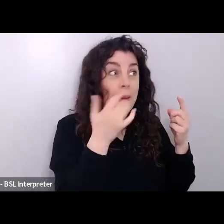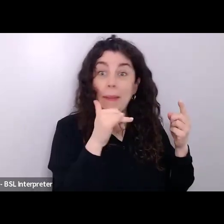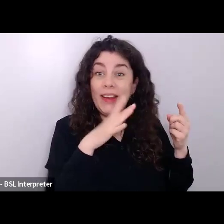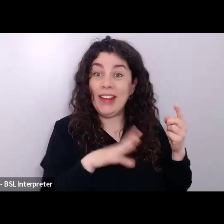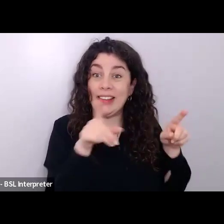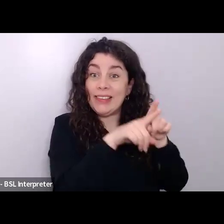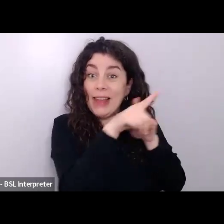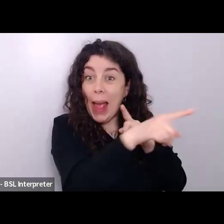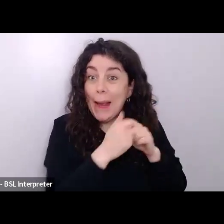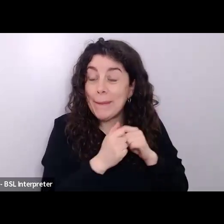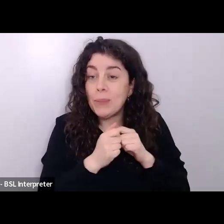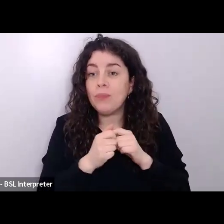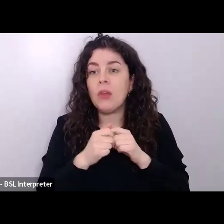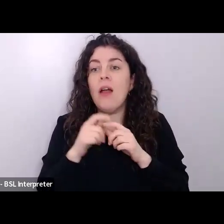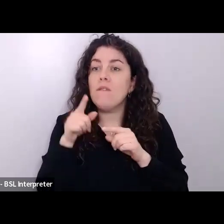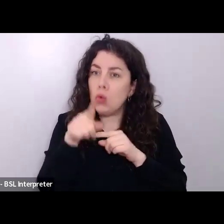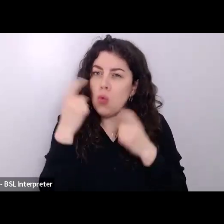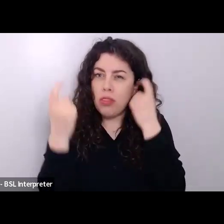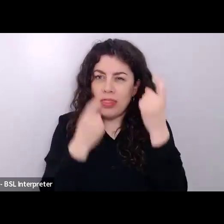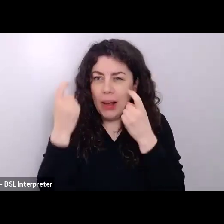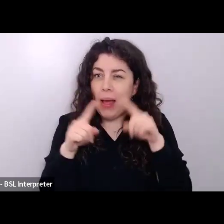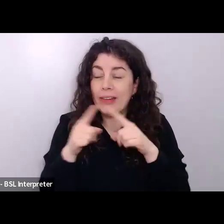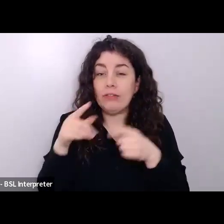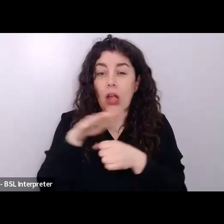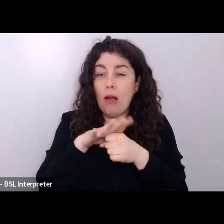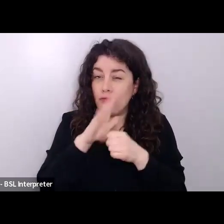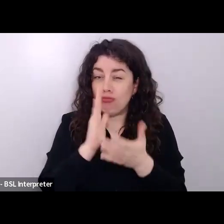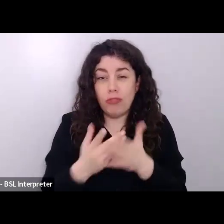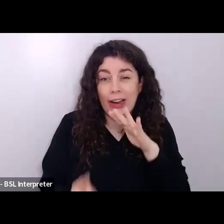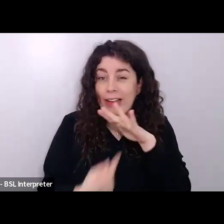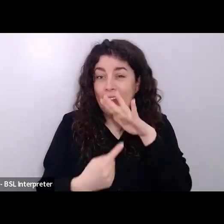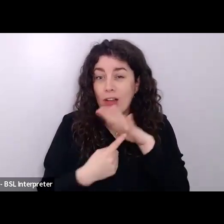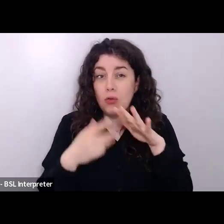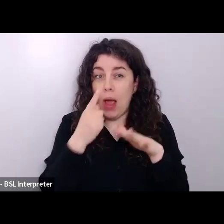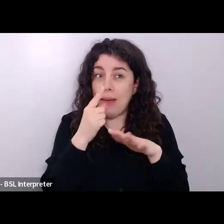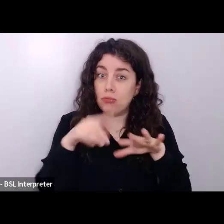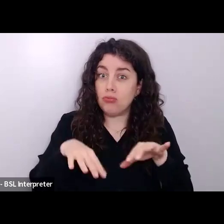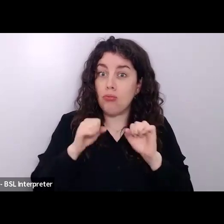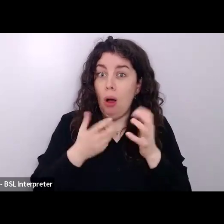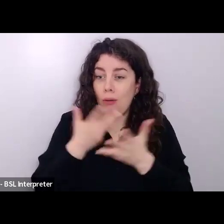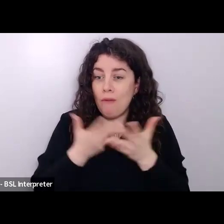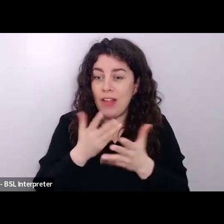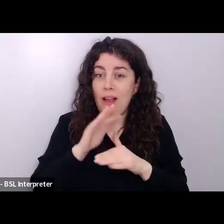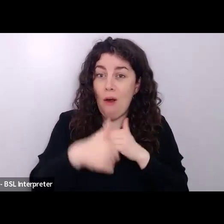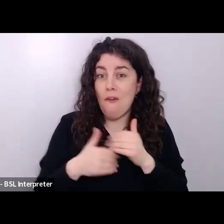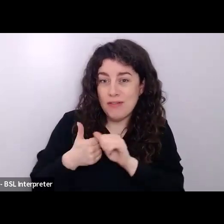think about all of those areas is really key to being able to approach a conversation about support.